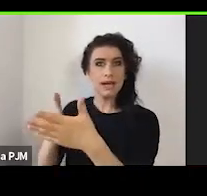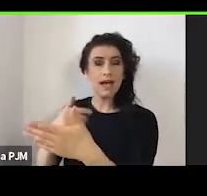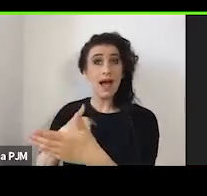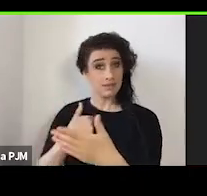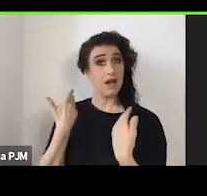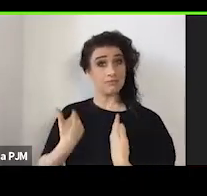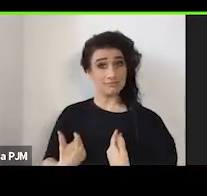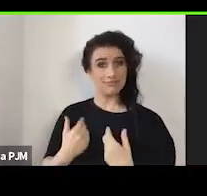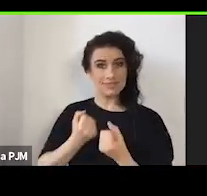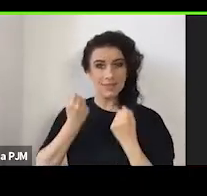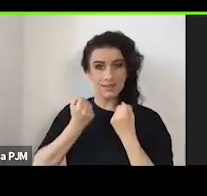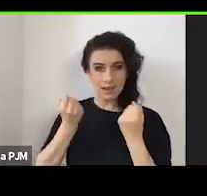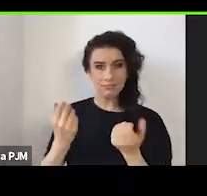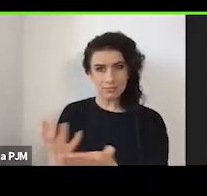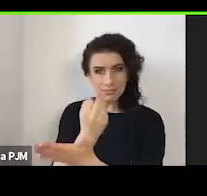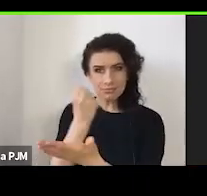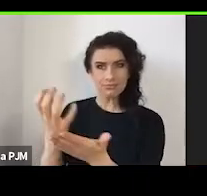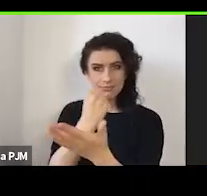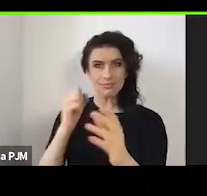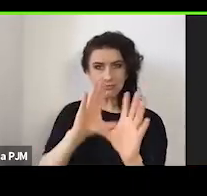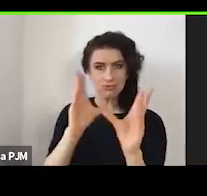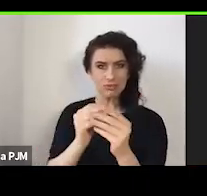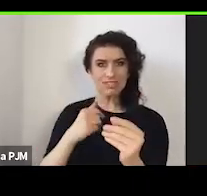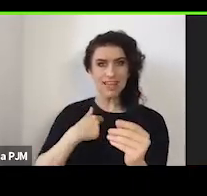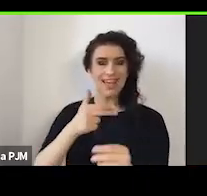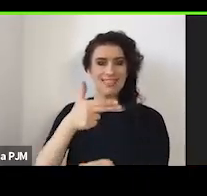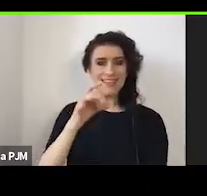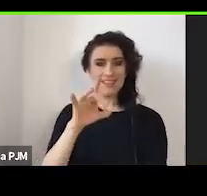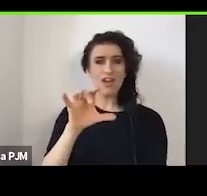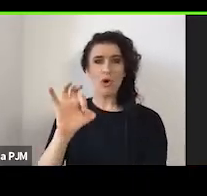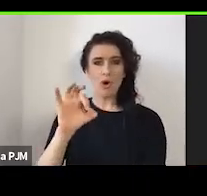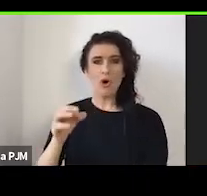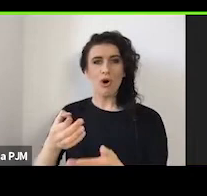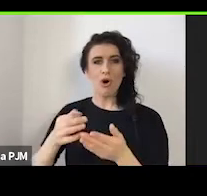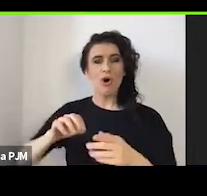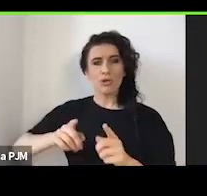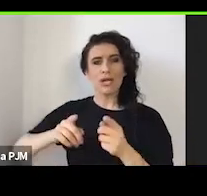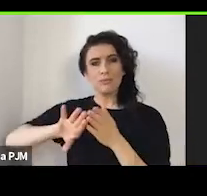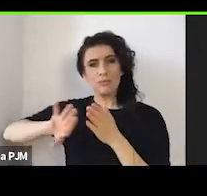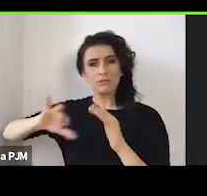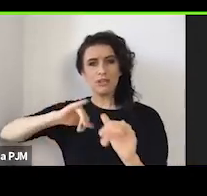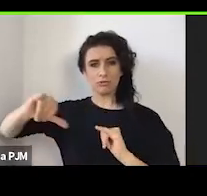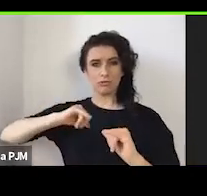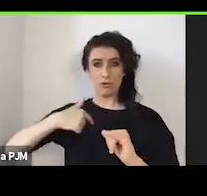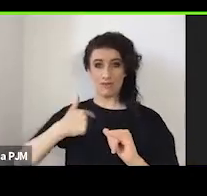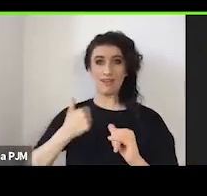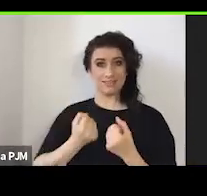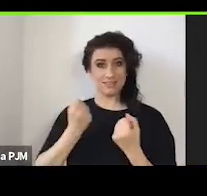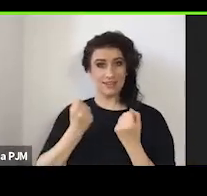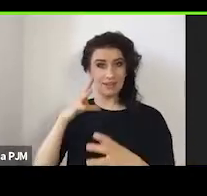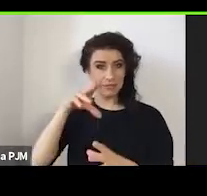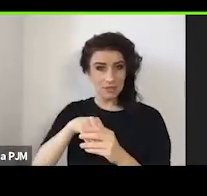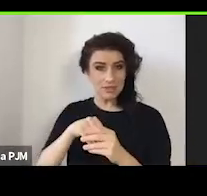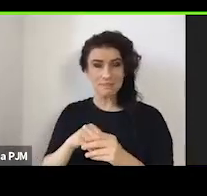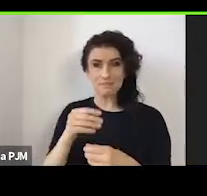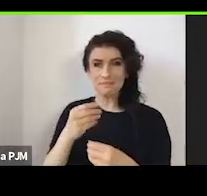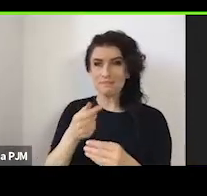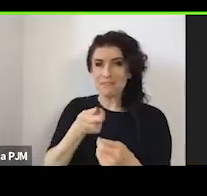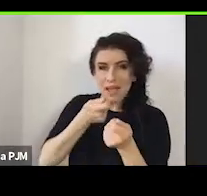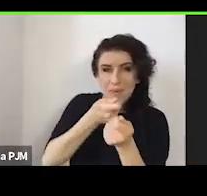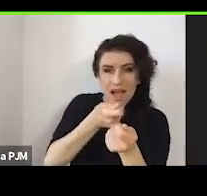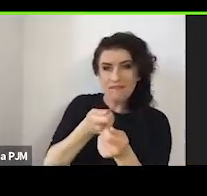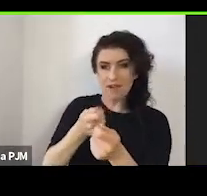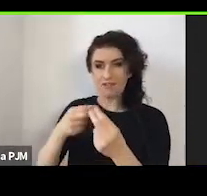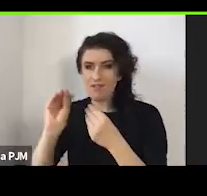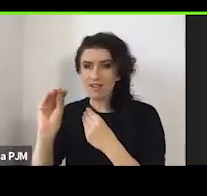we started. We just gathered with some friends that were thinking more or less the same, and we decided to found it